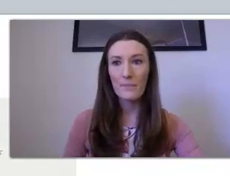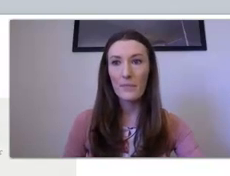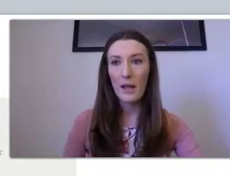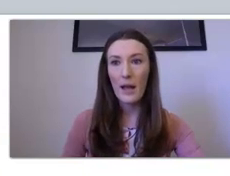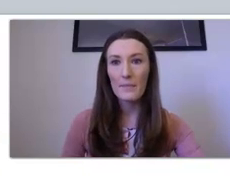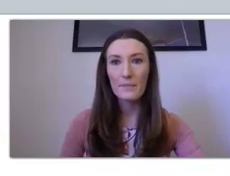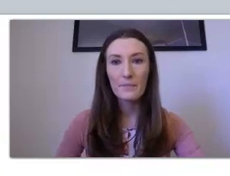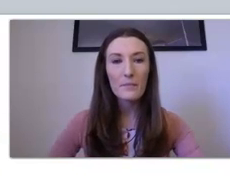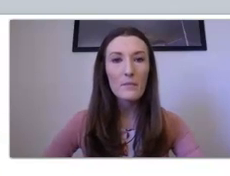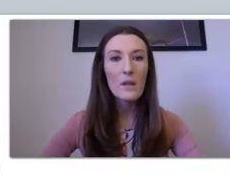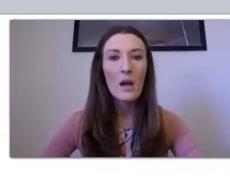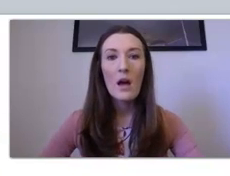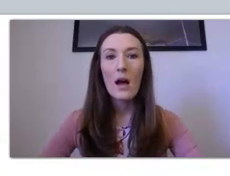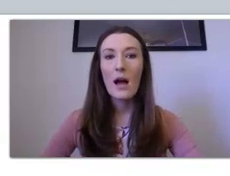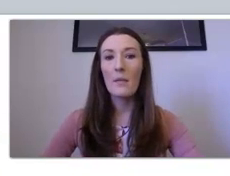possible, okay?